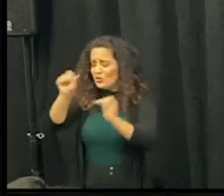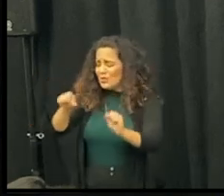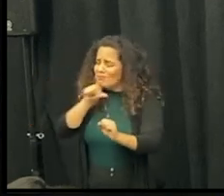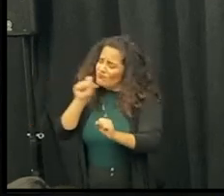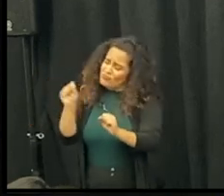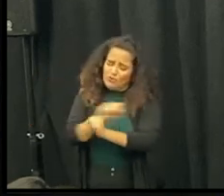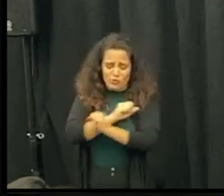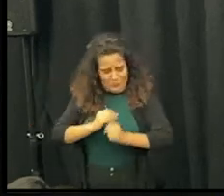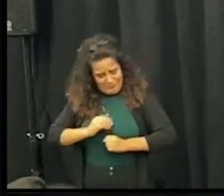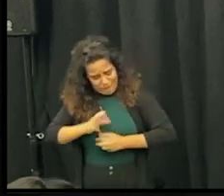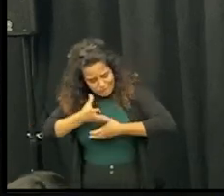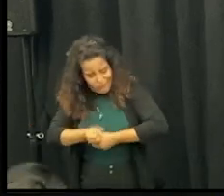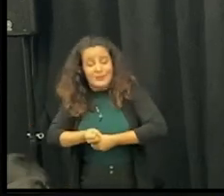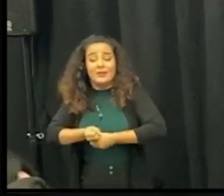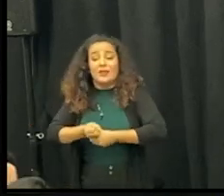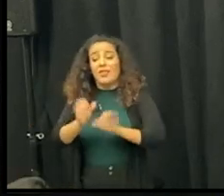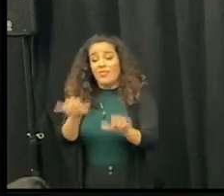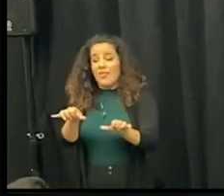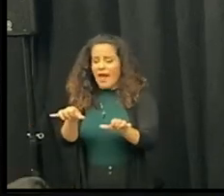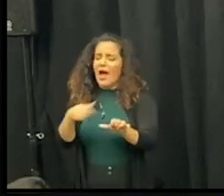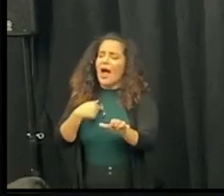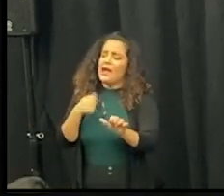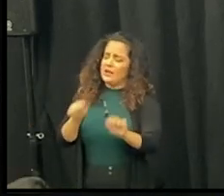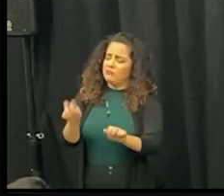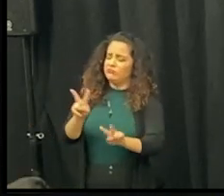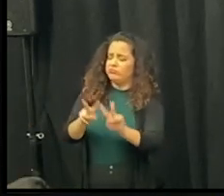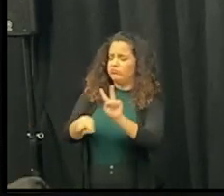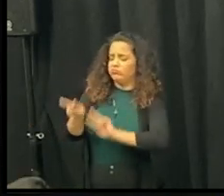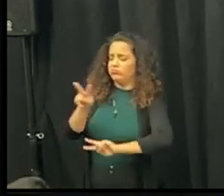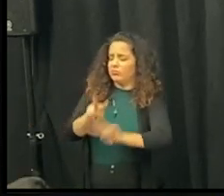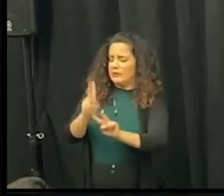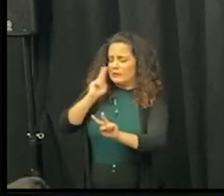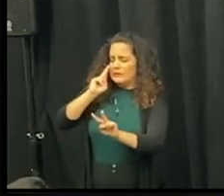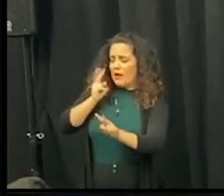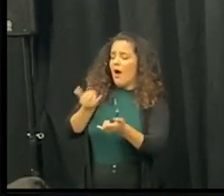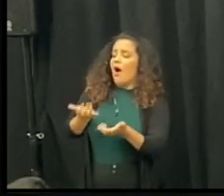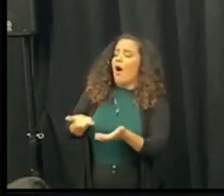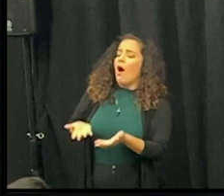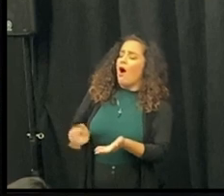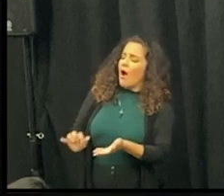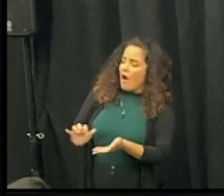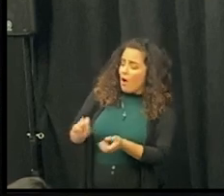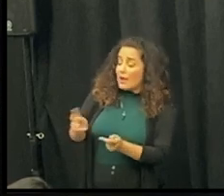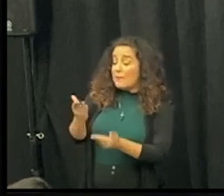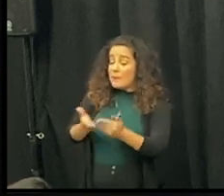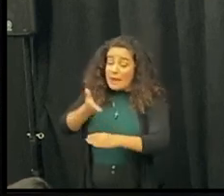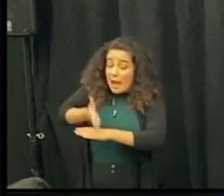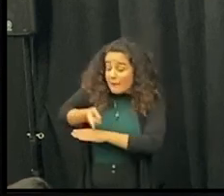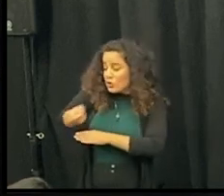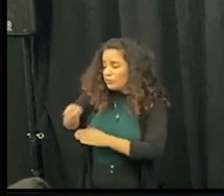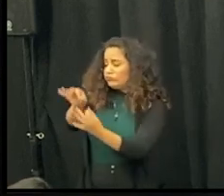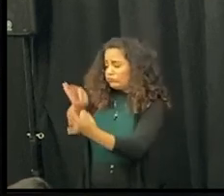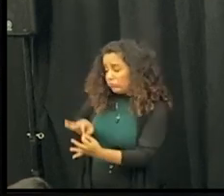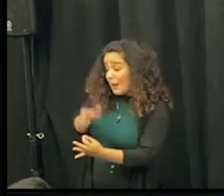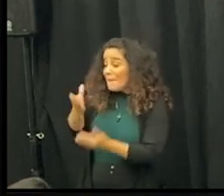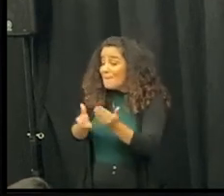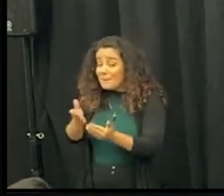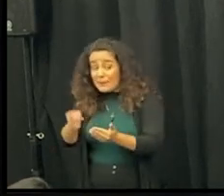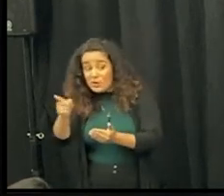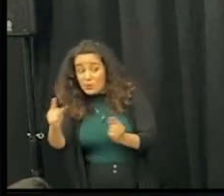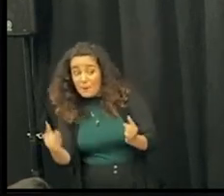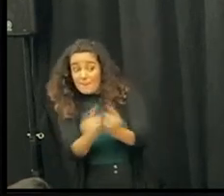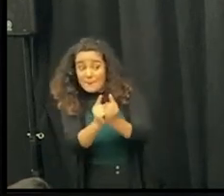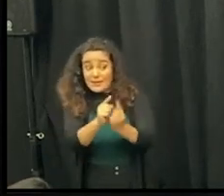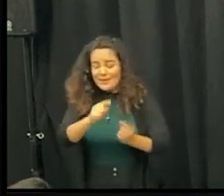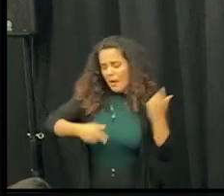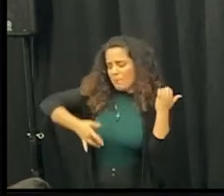and it's a chance for me to get to know you as a player and possibly be able to give you some feedback, or you might meet the bass player and the two of you hit it off, and that